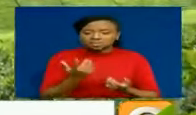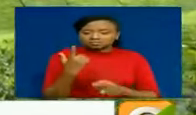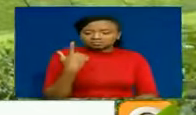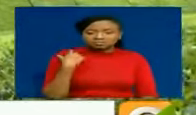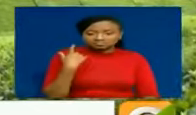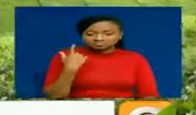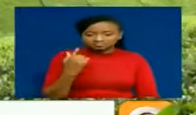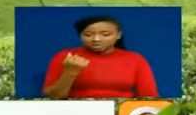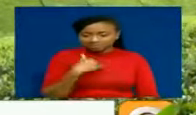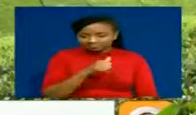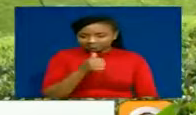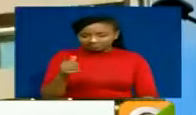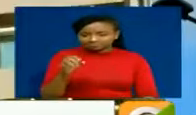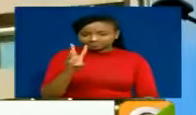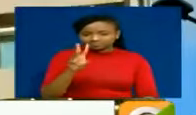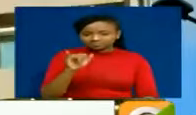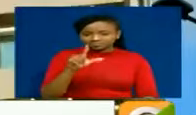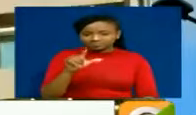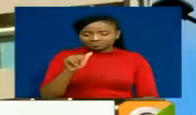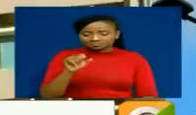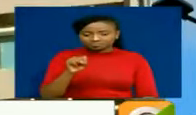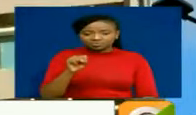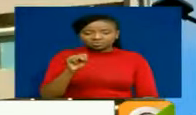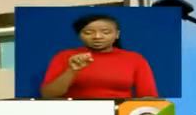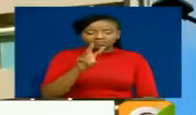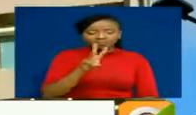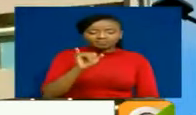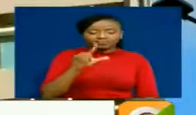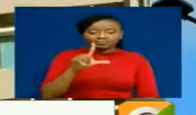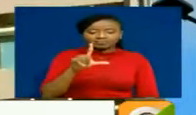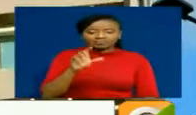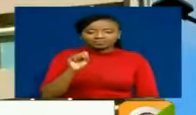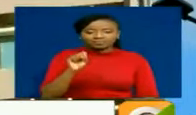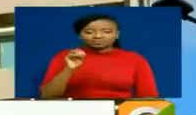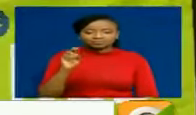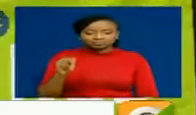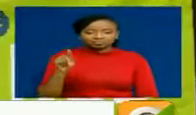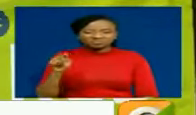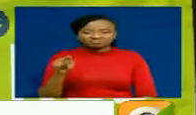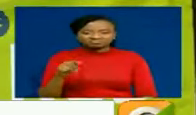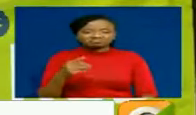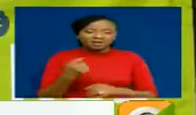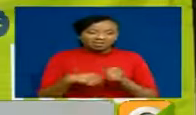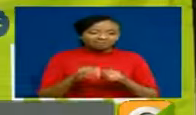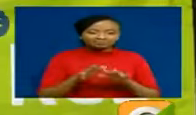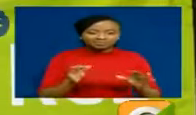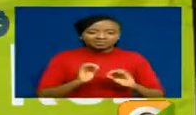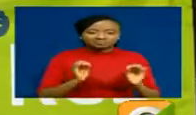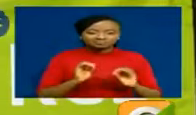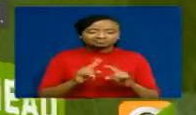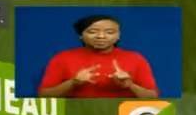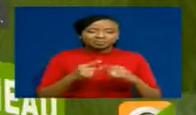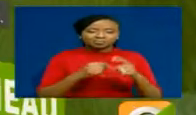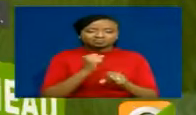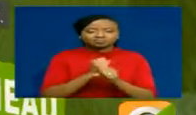been acting CEO, will continue holding fort until a substantive replacement is sought. Elsewhere, KCB